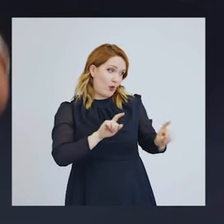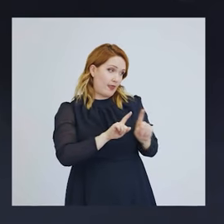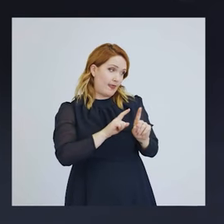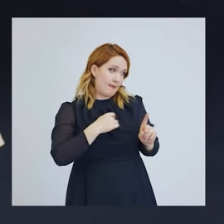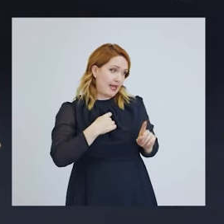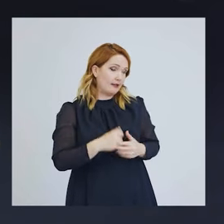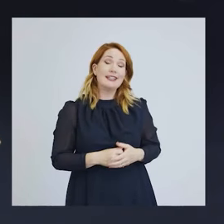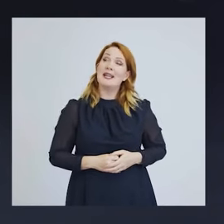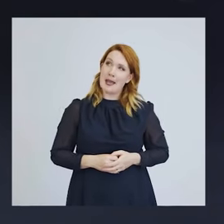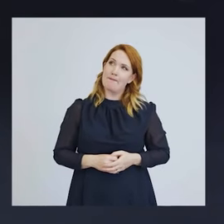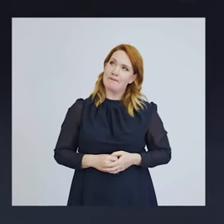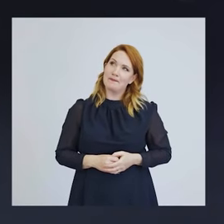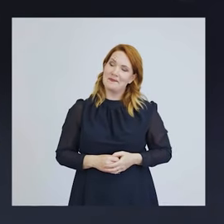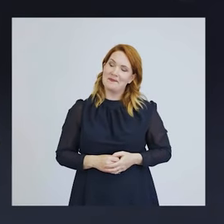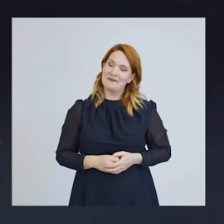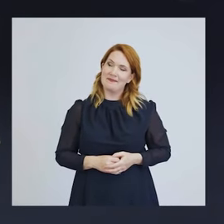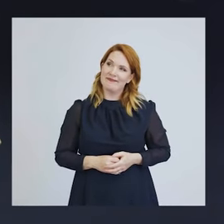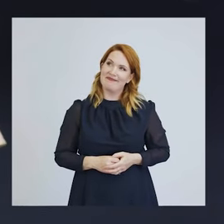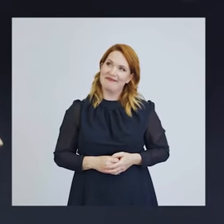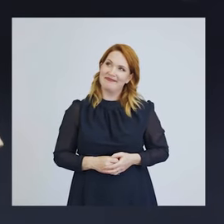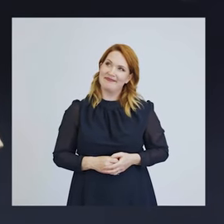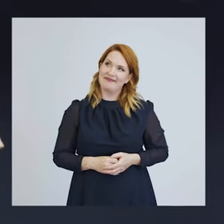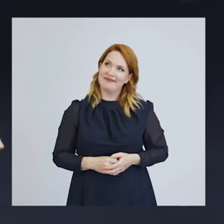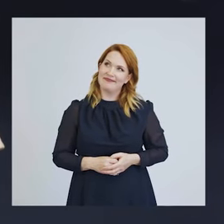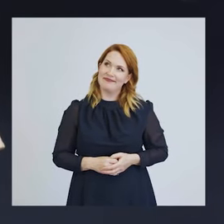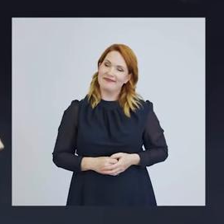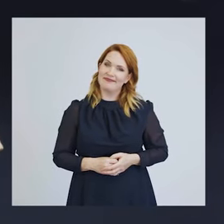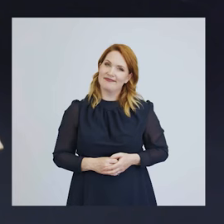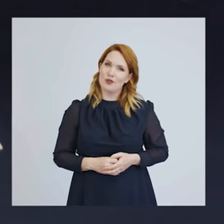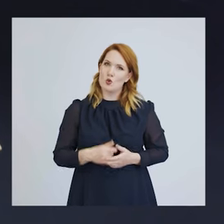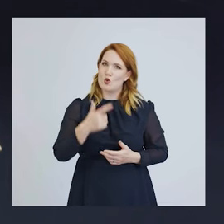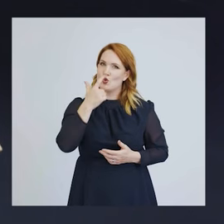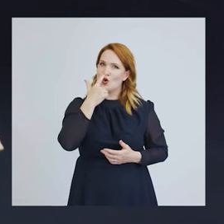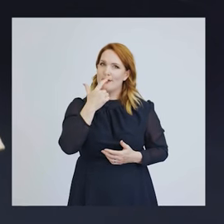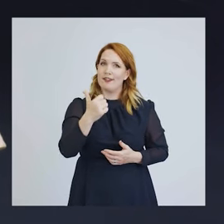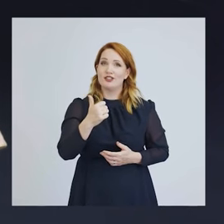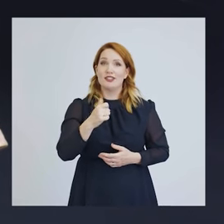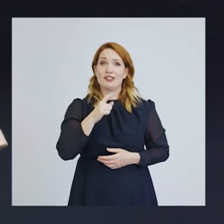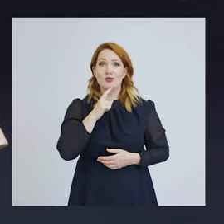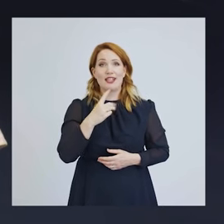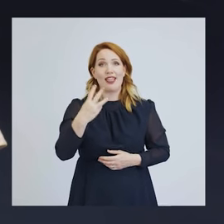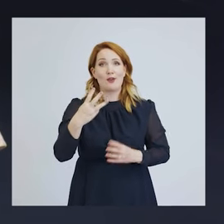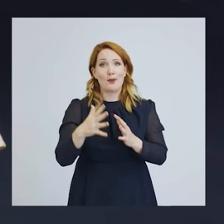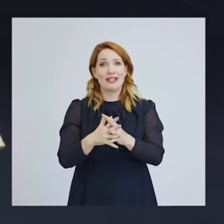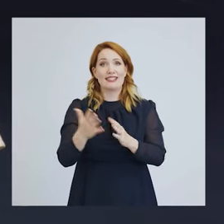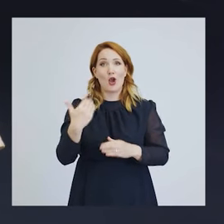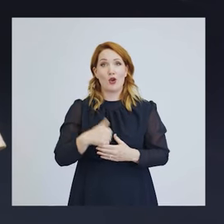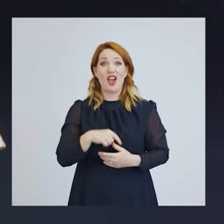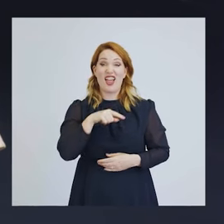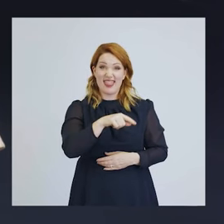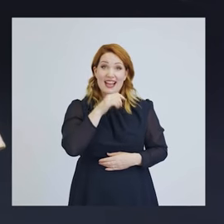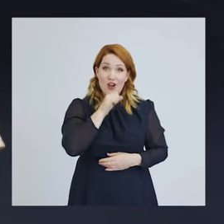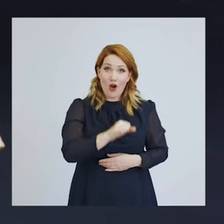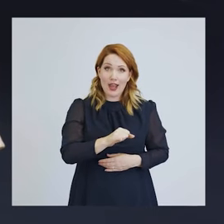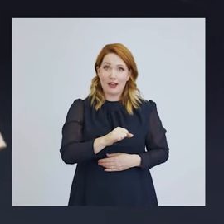God, God turns to me and says, would you wait with me? And I said, yeah. And it's my